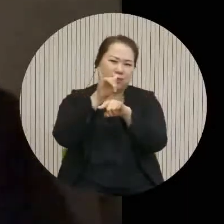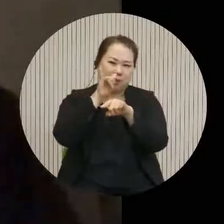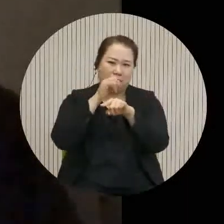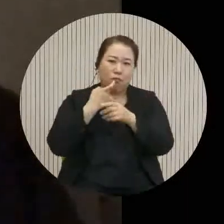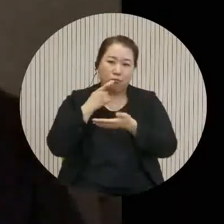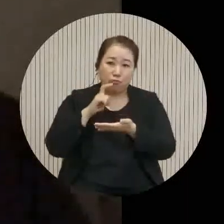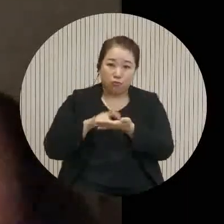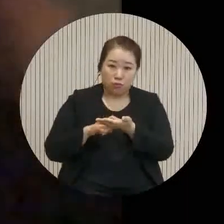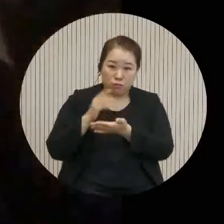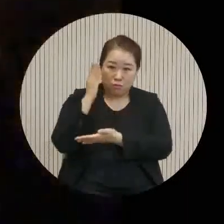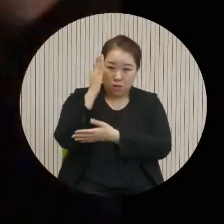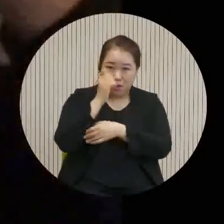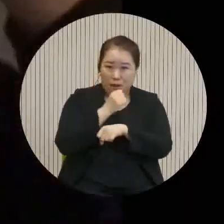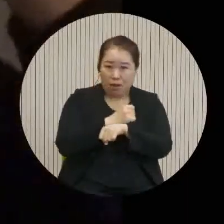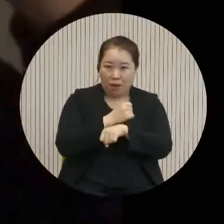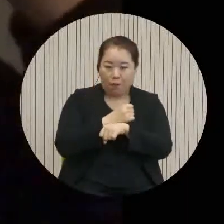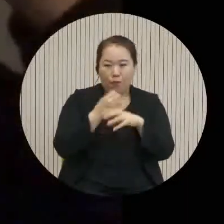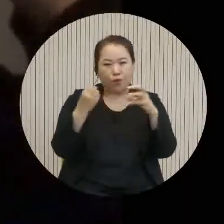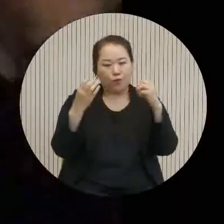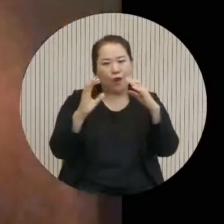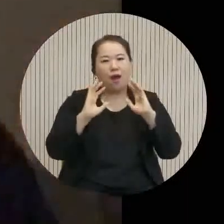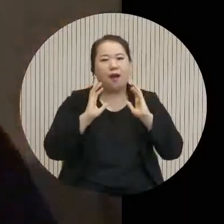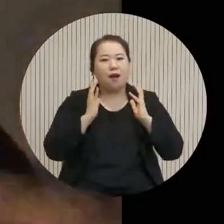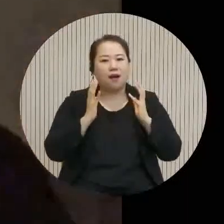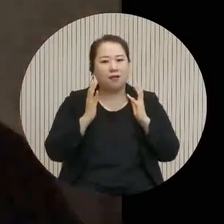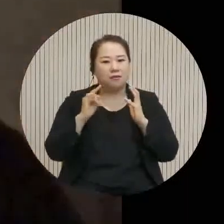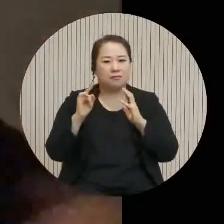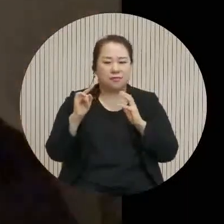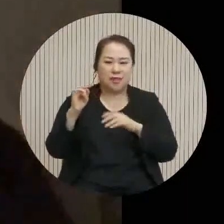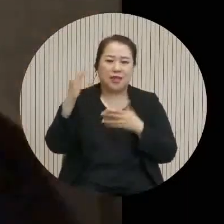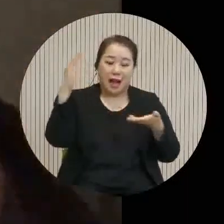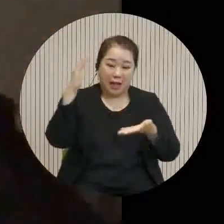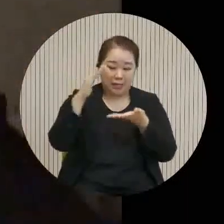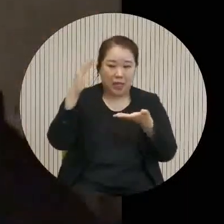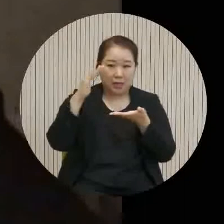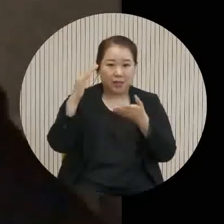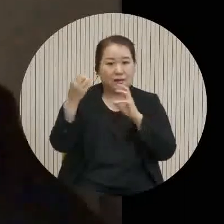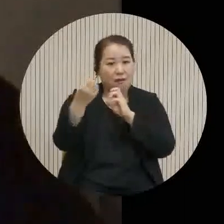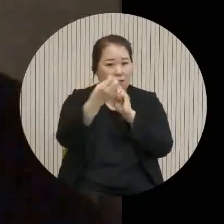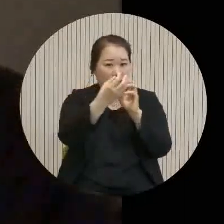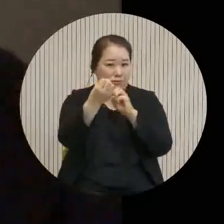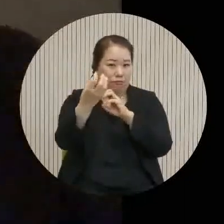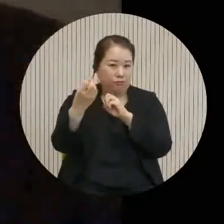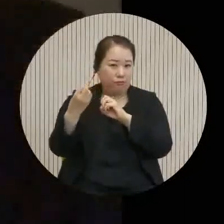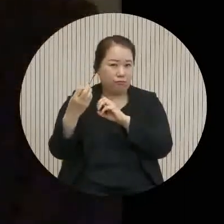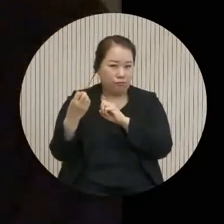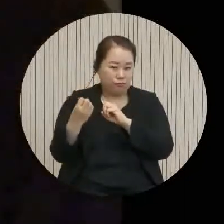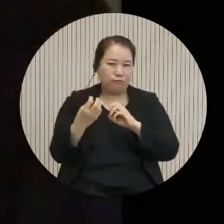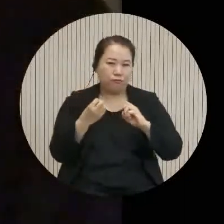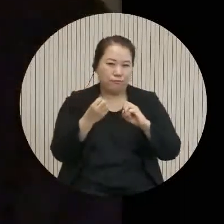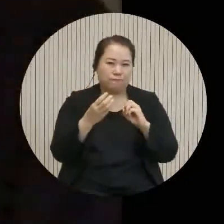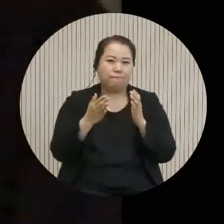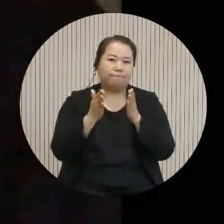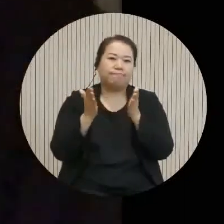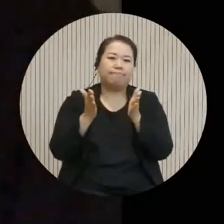made comprehensible. Very nice introduction. Some students did more, some did less. Their